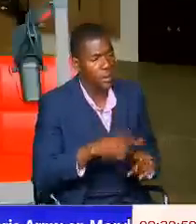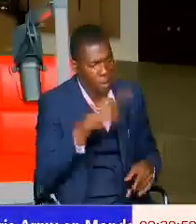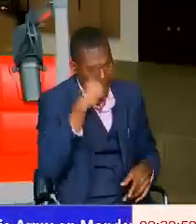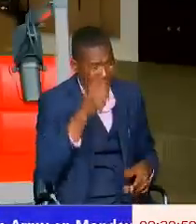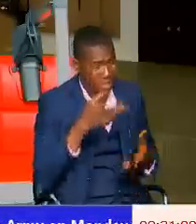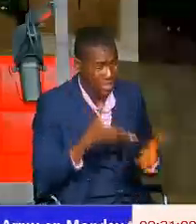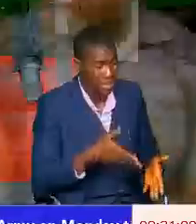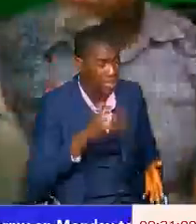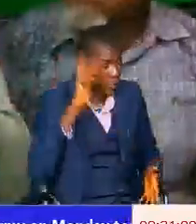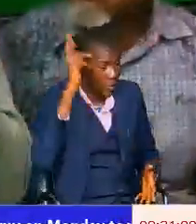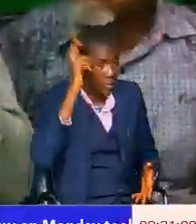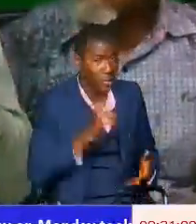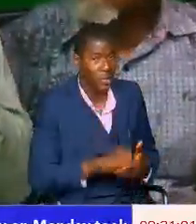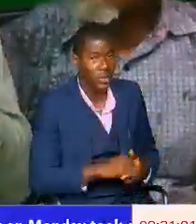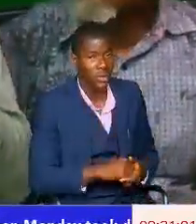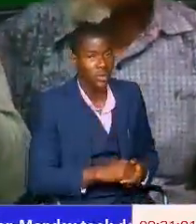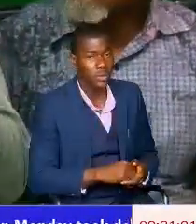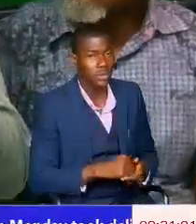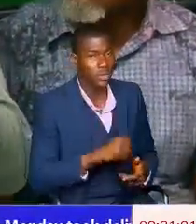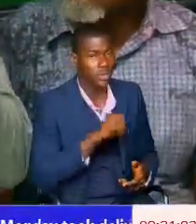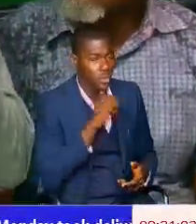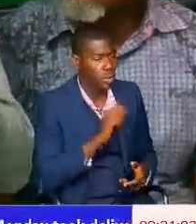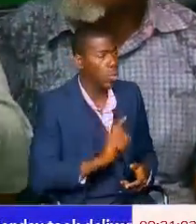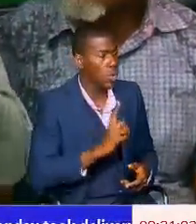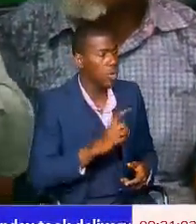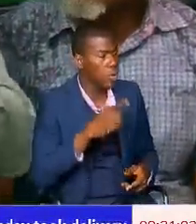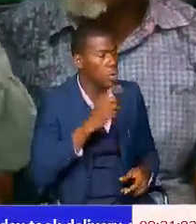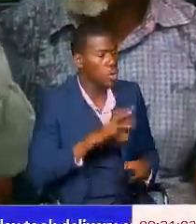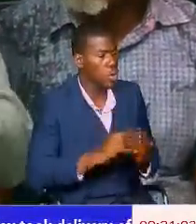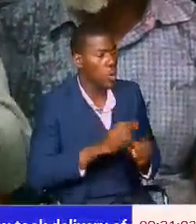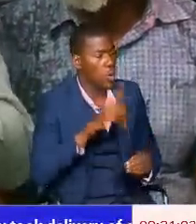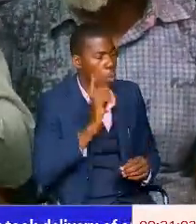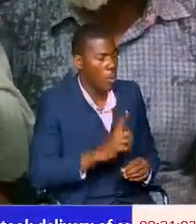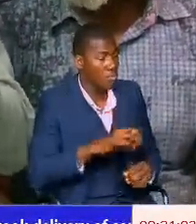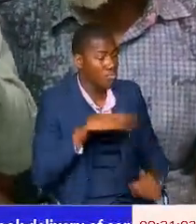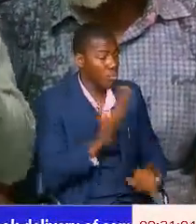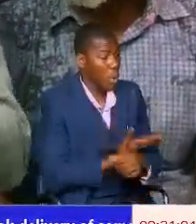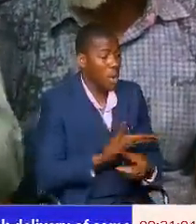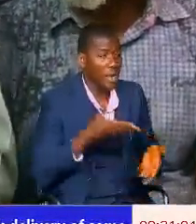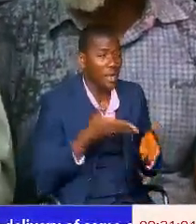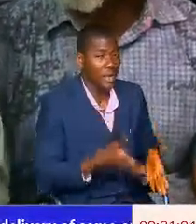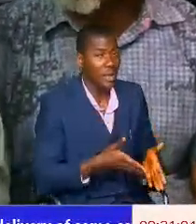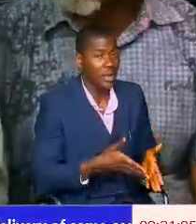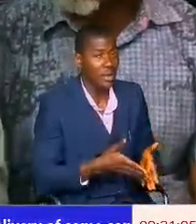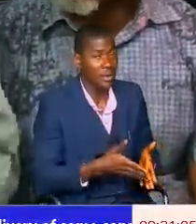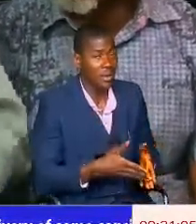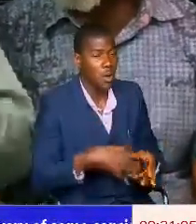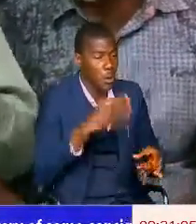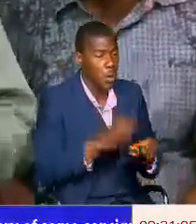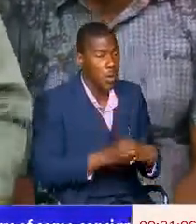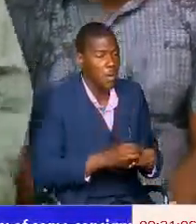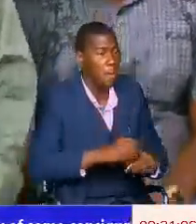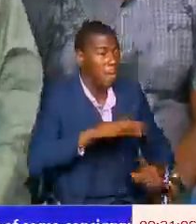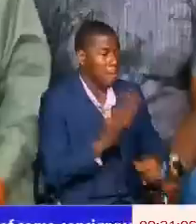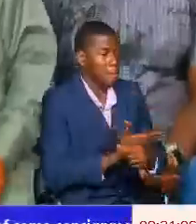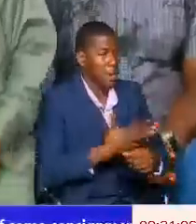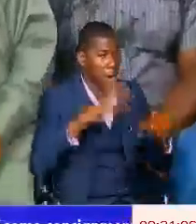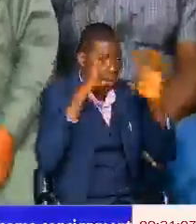radio, no, it's not only number one. The power where they hear, it passed the power of president. Mm.